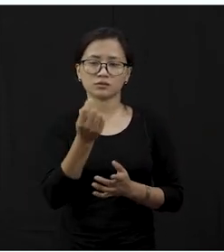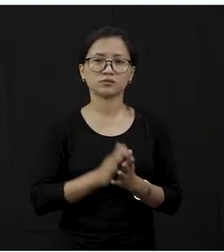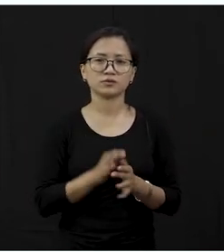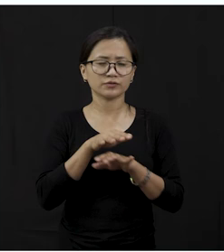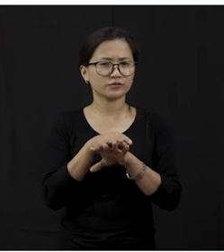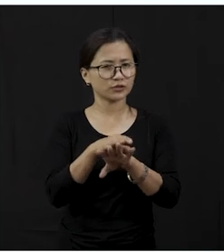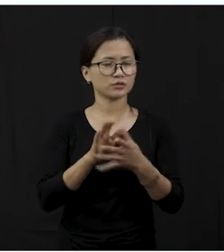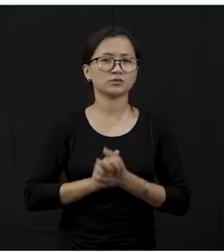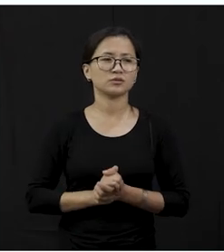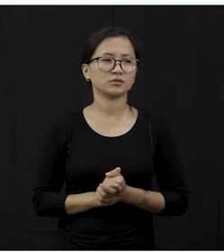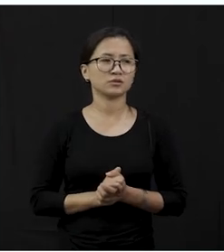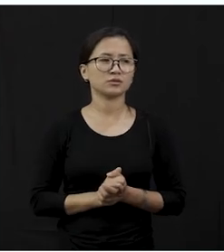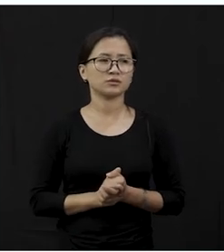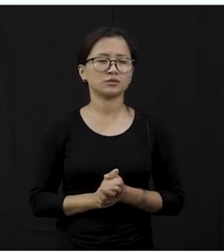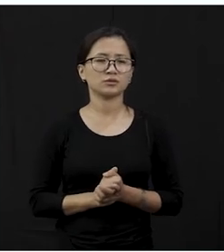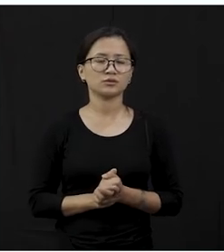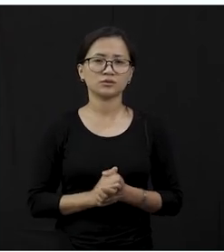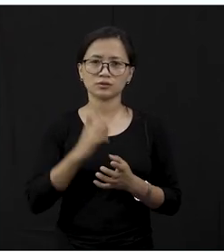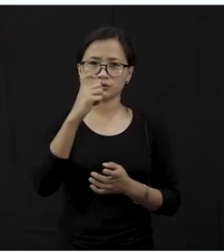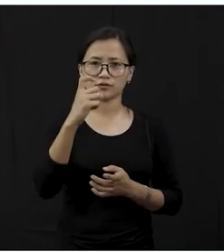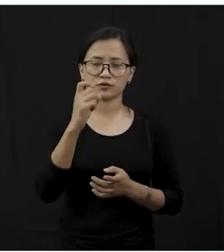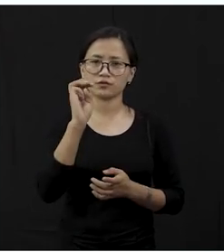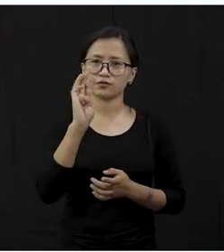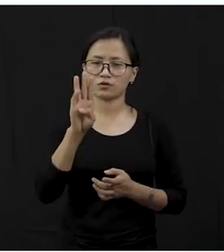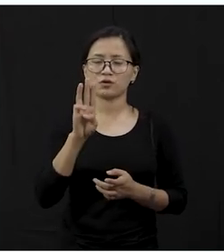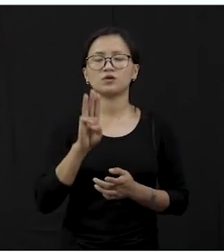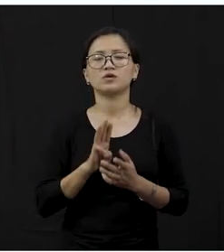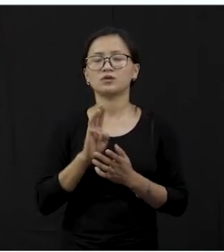of fishes. Let's start